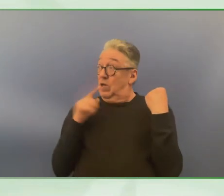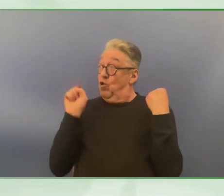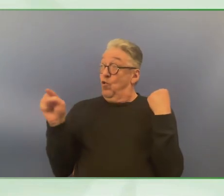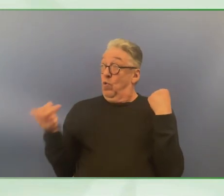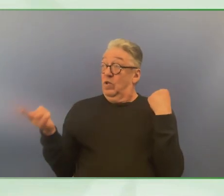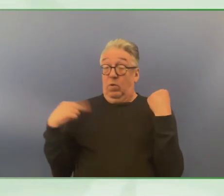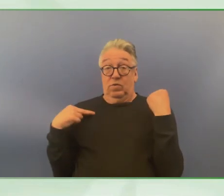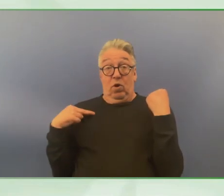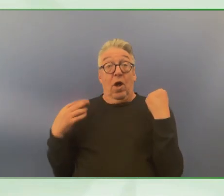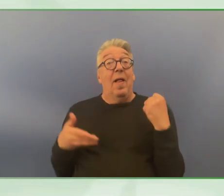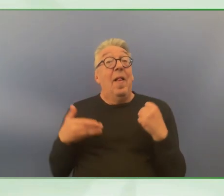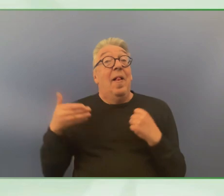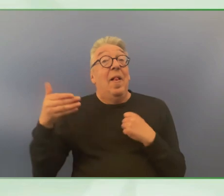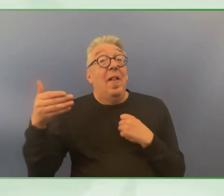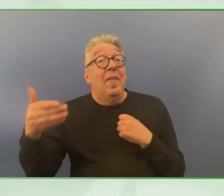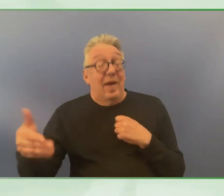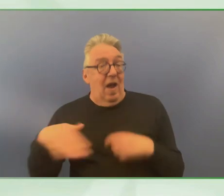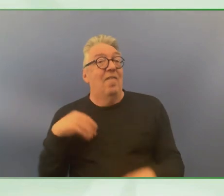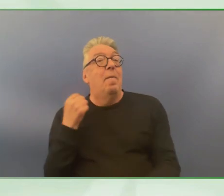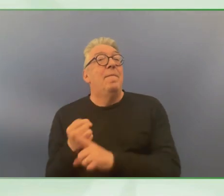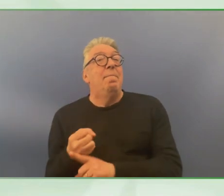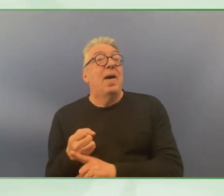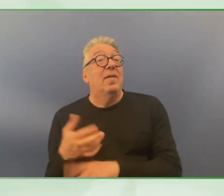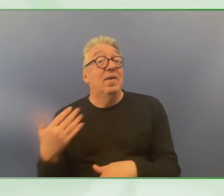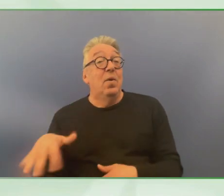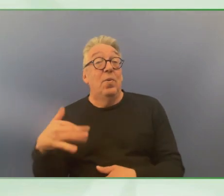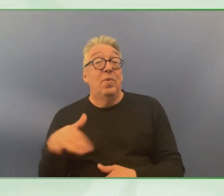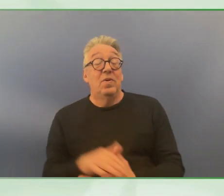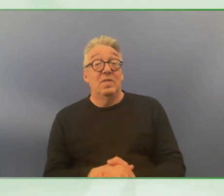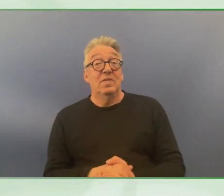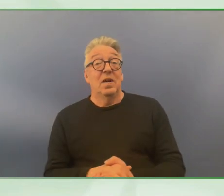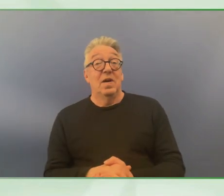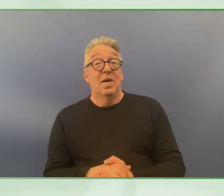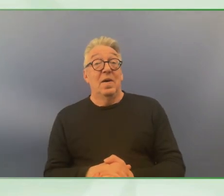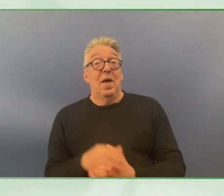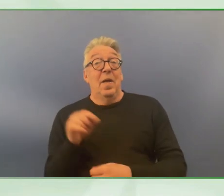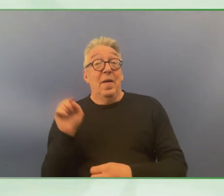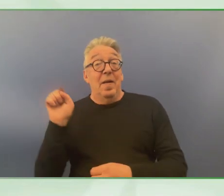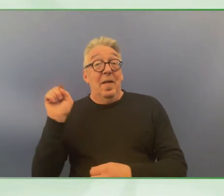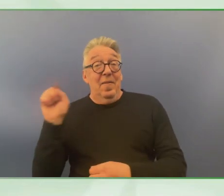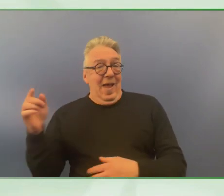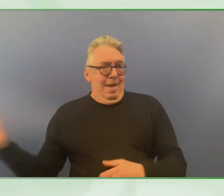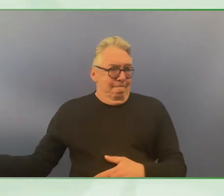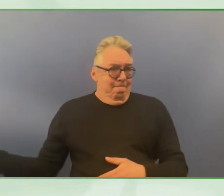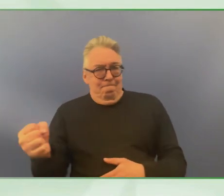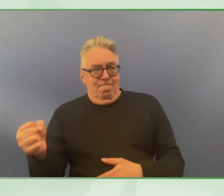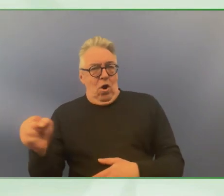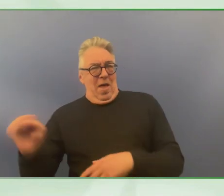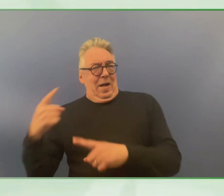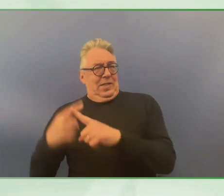that, we then had a ripple effect, because they then appointed someone, an executive responsible